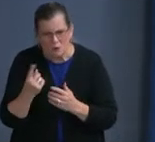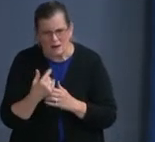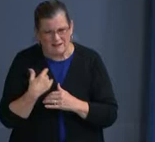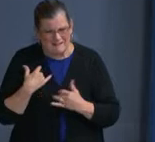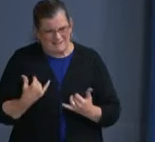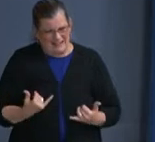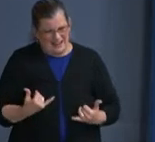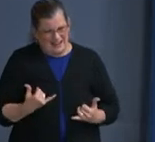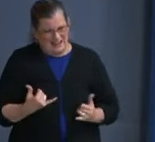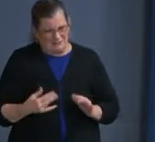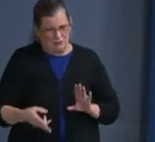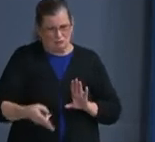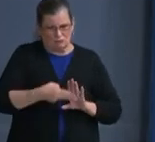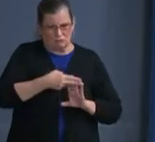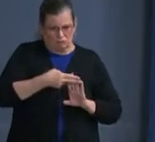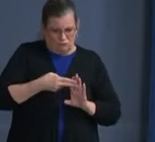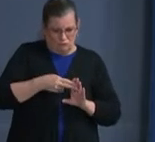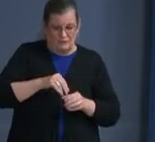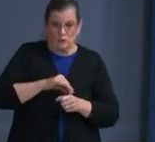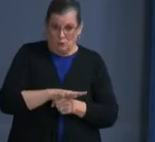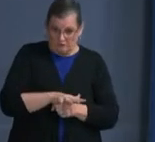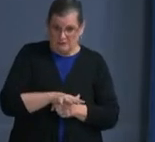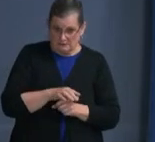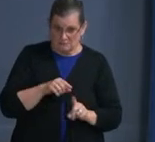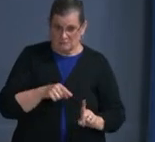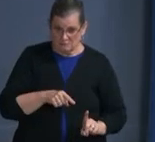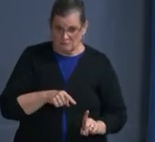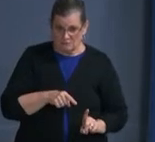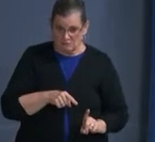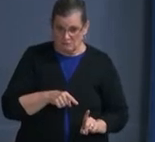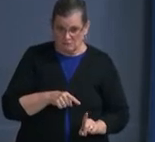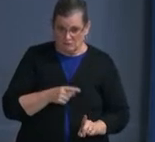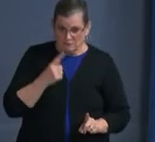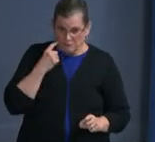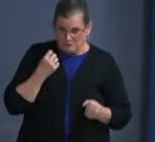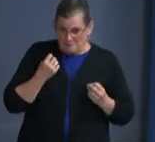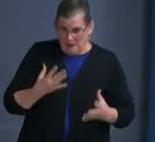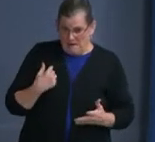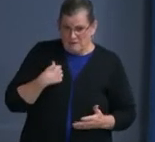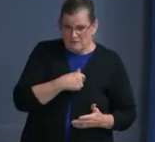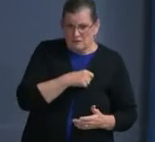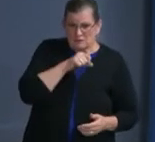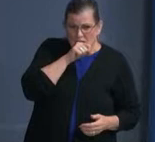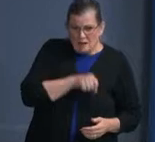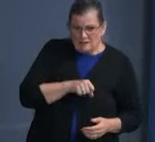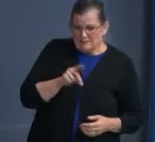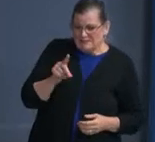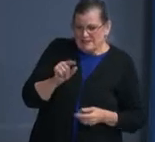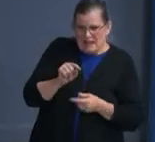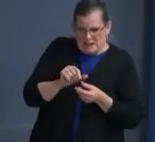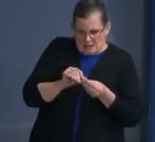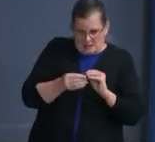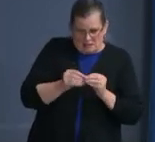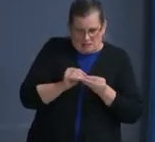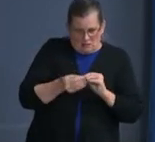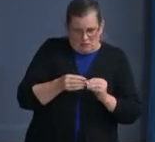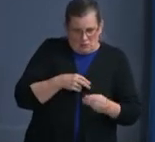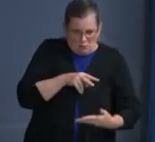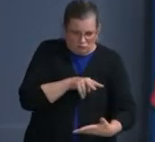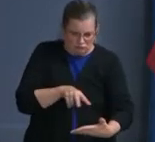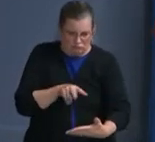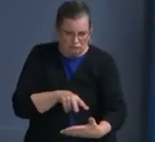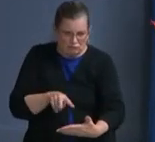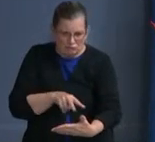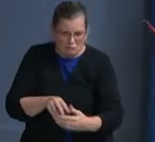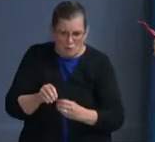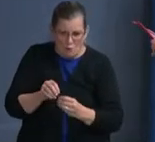diagnosis of COVID-19. For many of us who love data, it's an opportunity for us to learn more about the circumstances